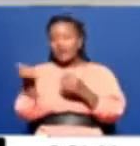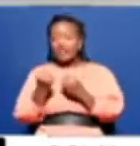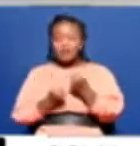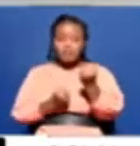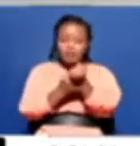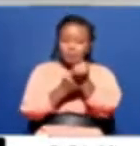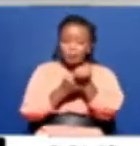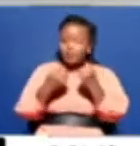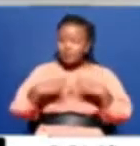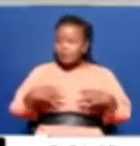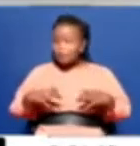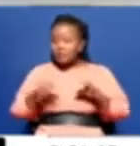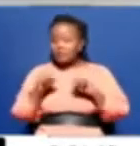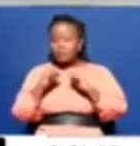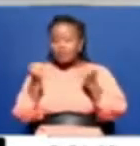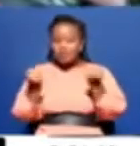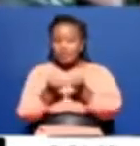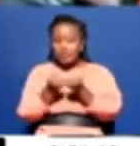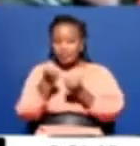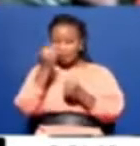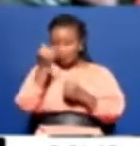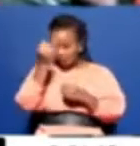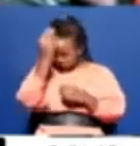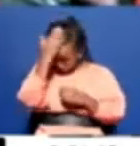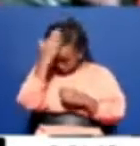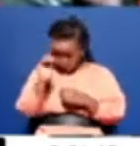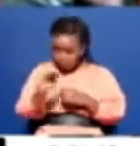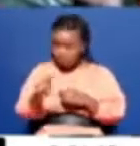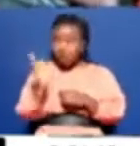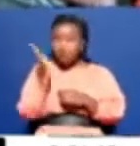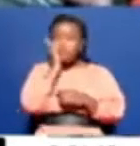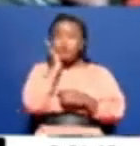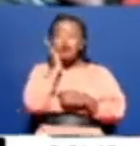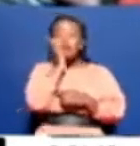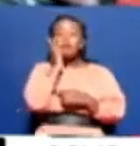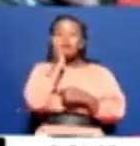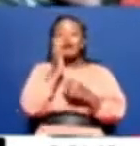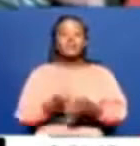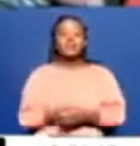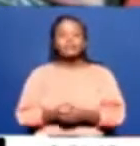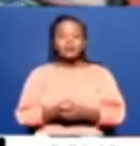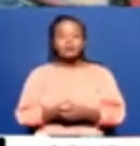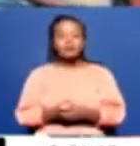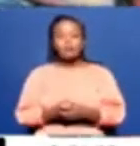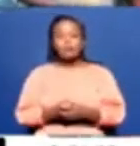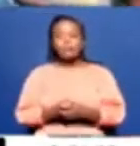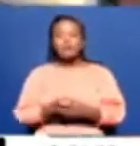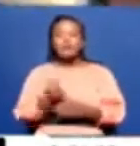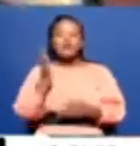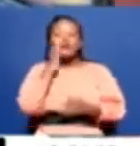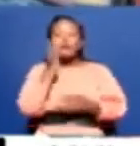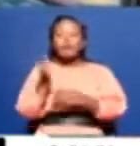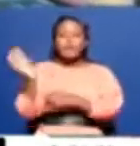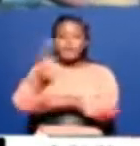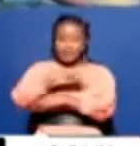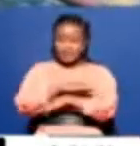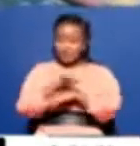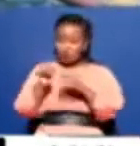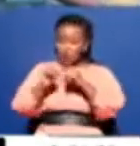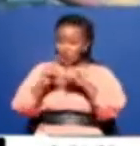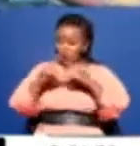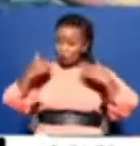in honor of their mothers. Siku ya Mother's Day, basi hapa nilipo na mimi nawatakia mamama wote ulimwengu